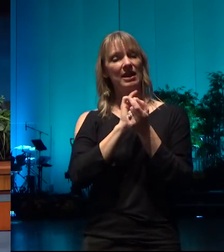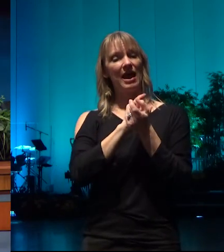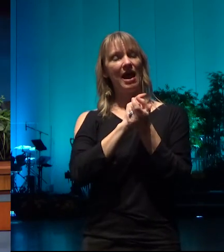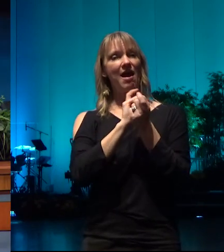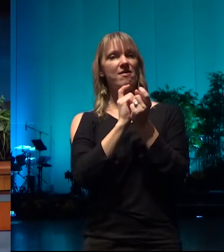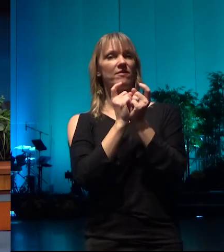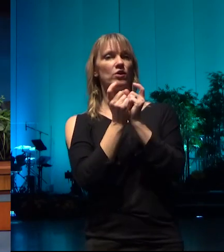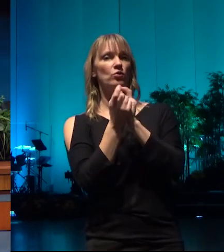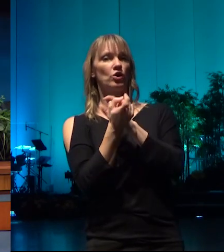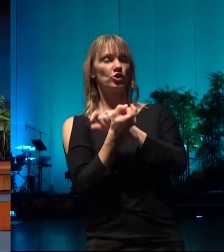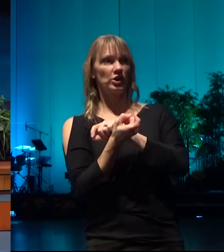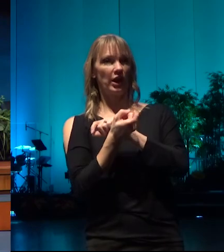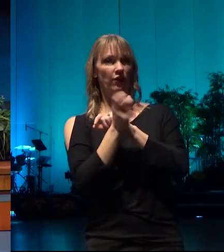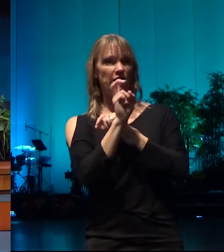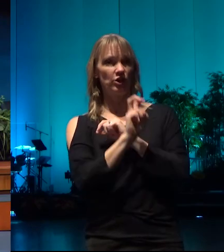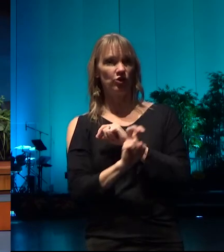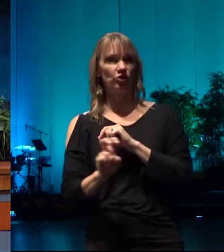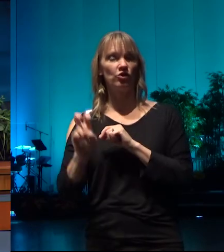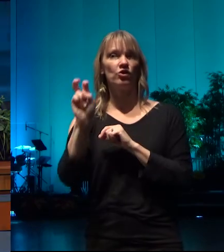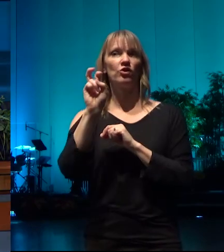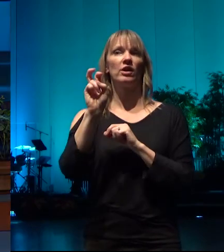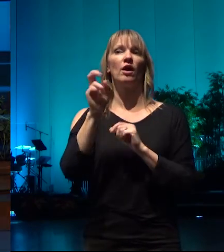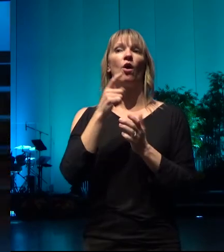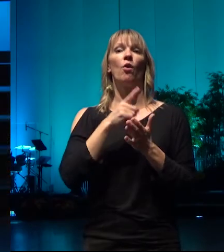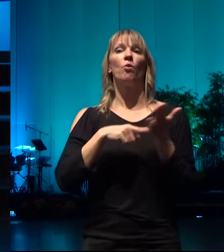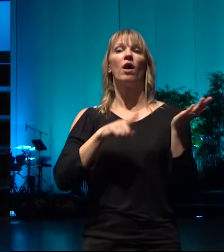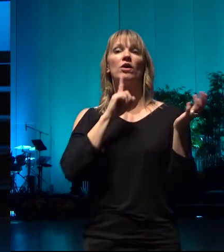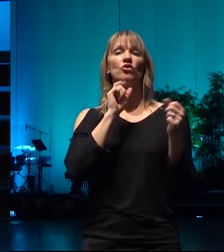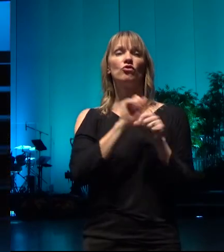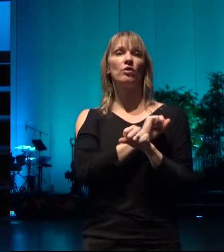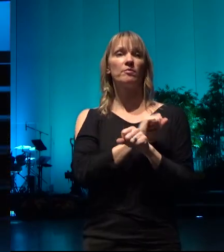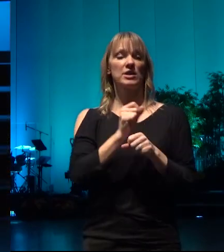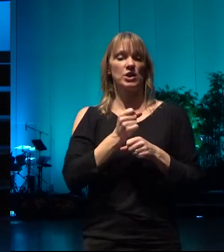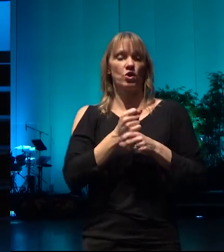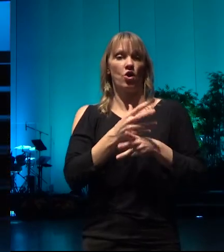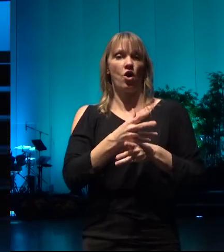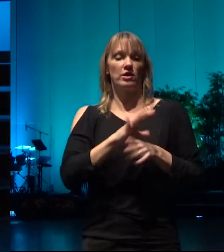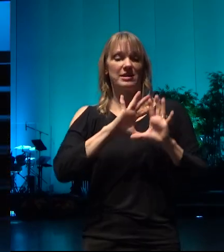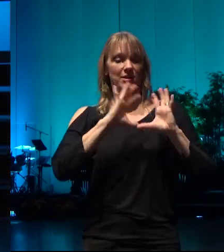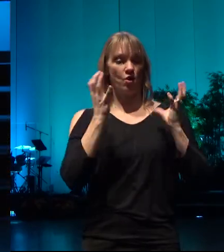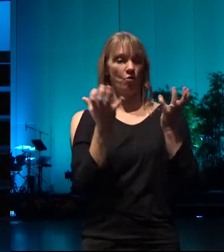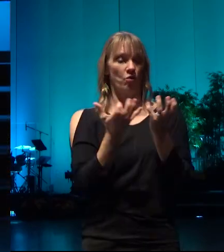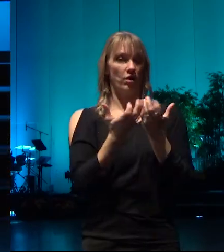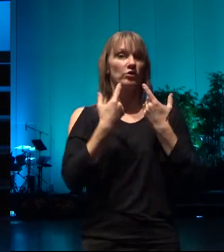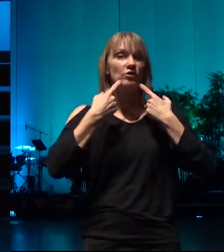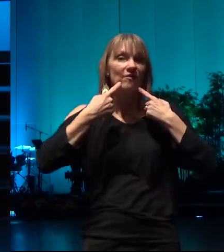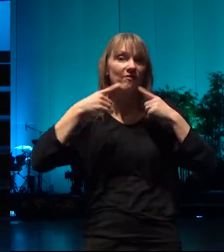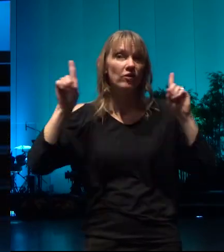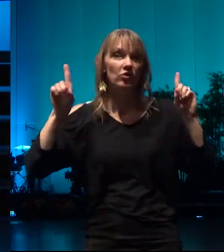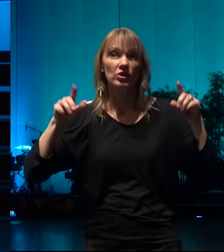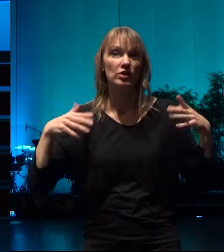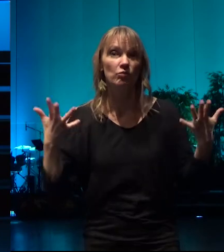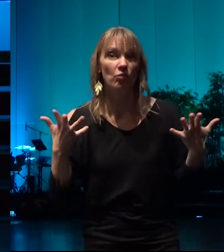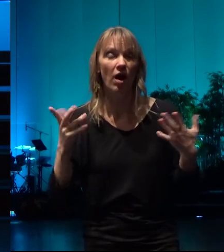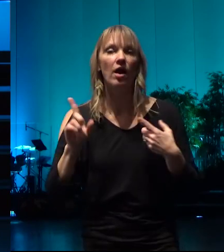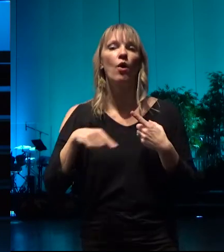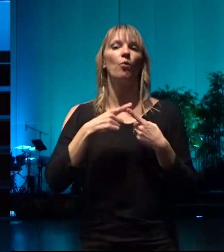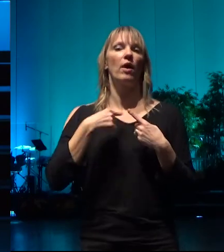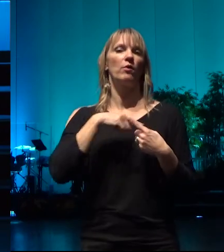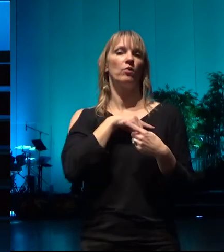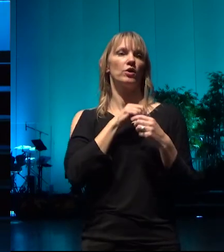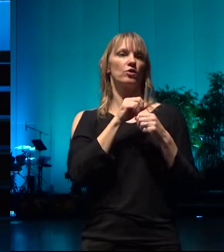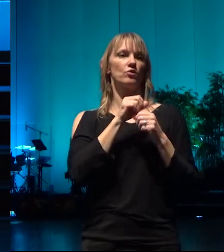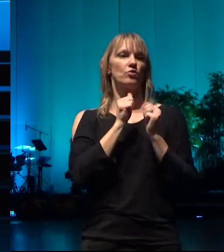God lovingly accepts each one of us. For God, the infinite life is fully expressed in